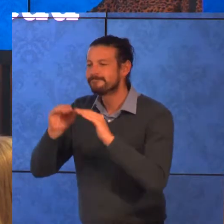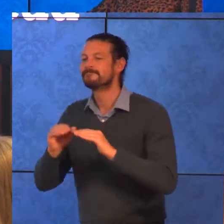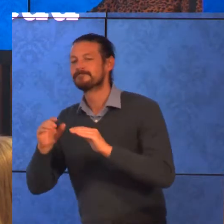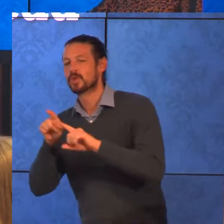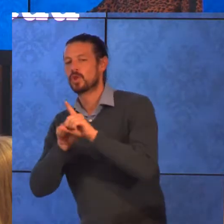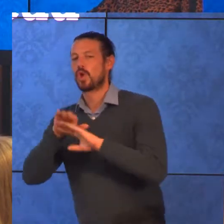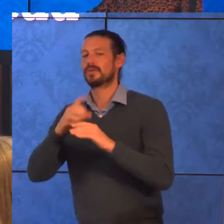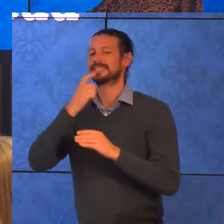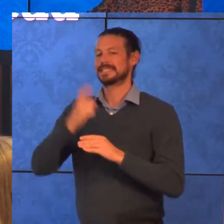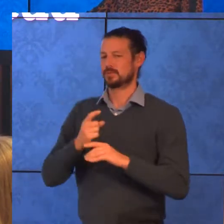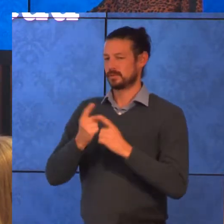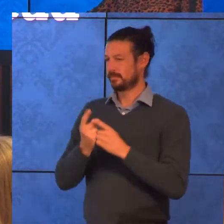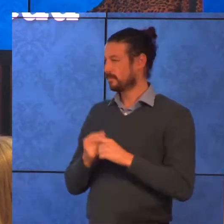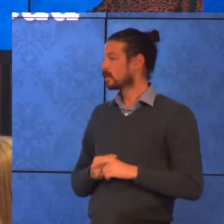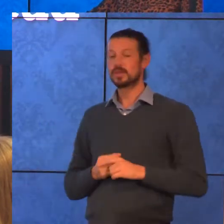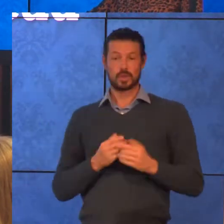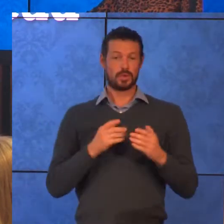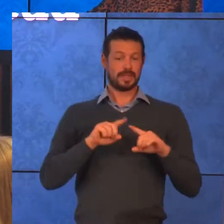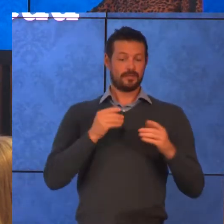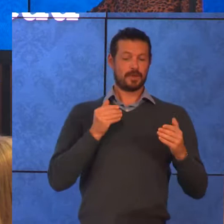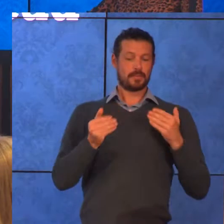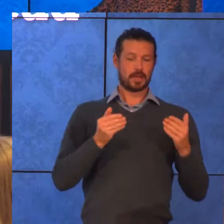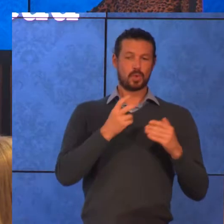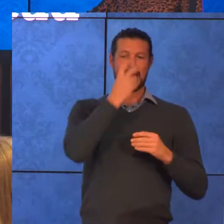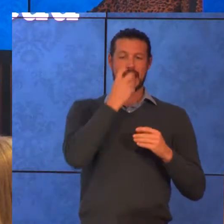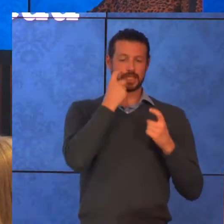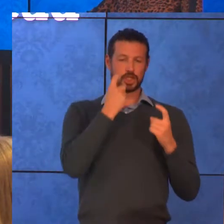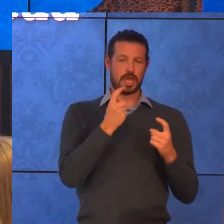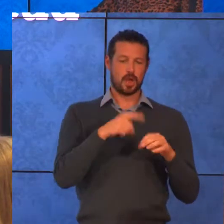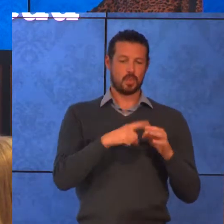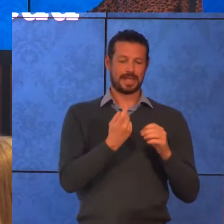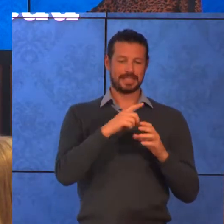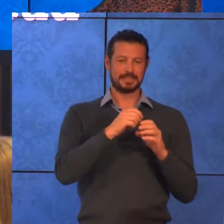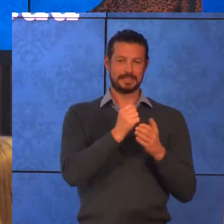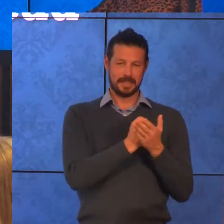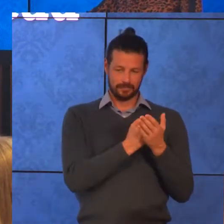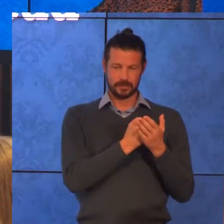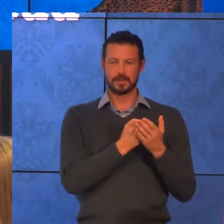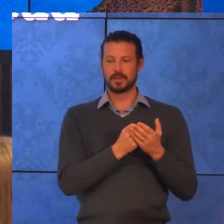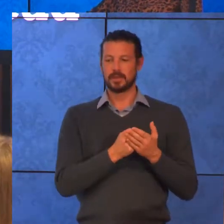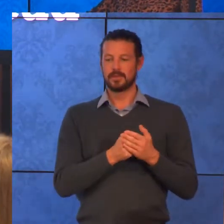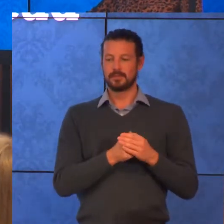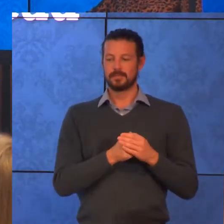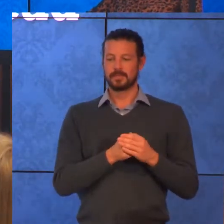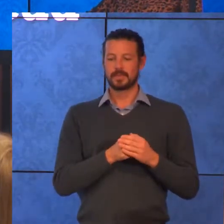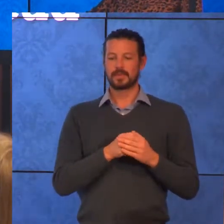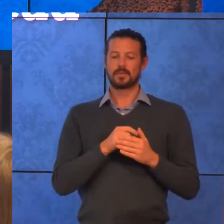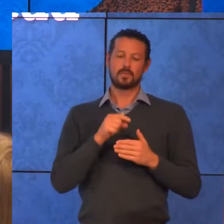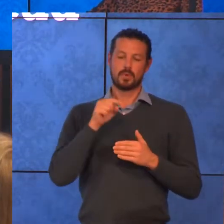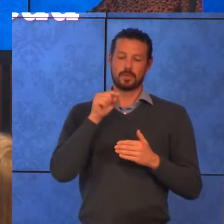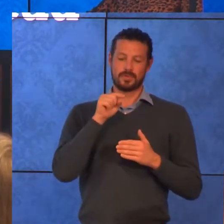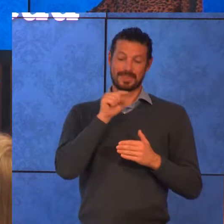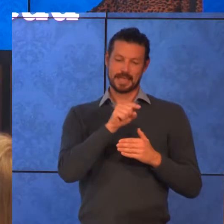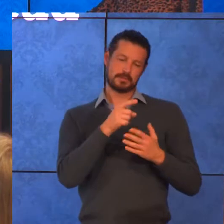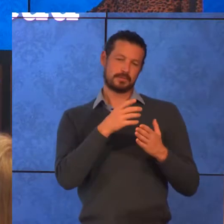you went to the Royal Commission into aged care quality and safety, compared to what they have done in the past and even what they do now with their new